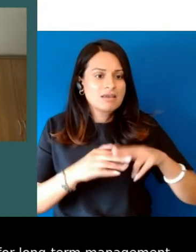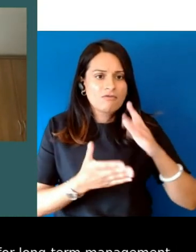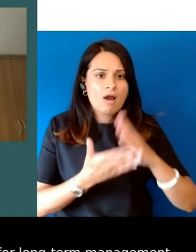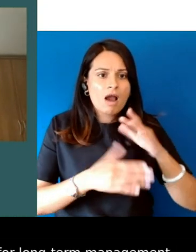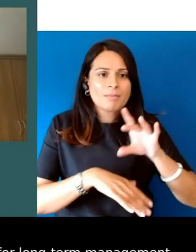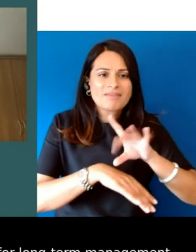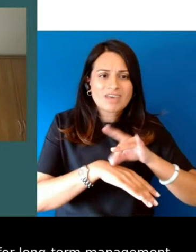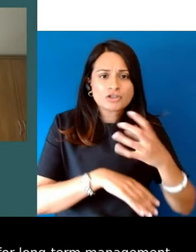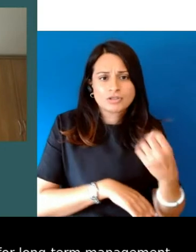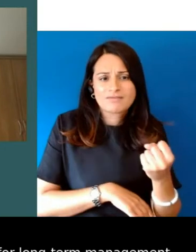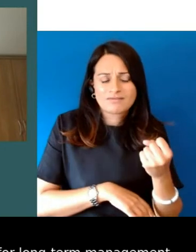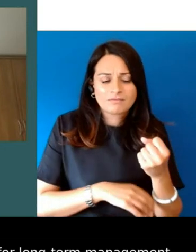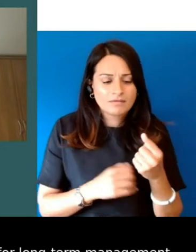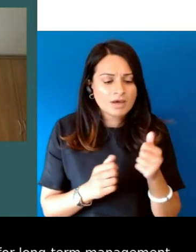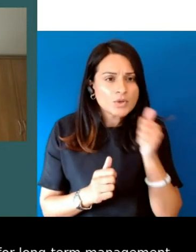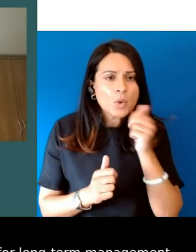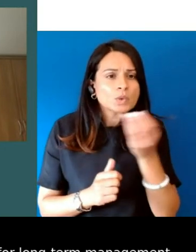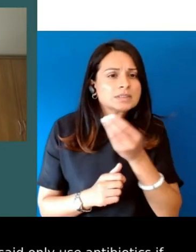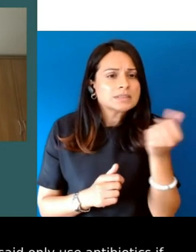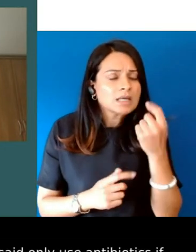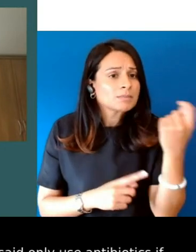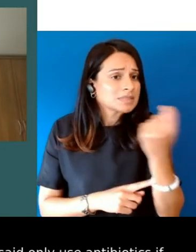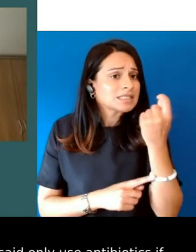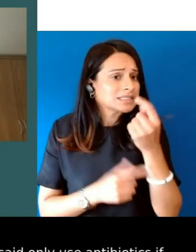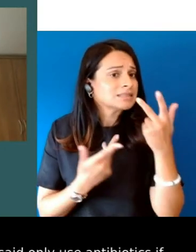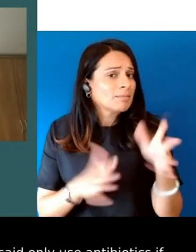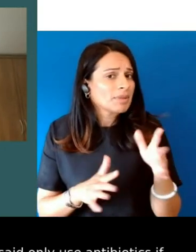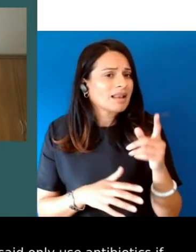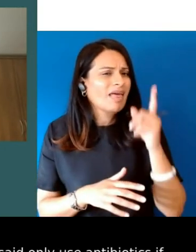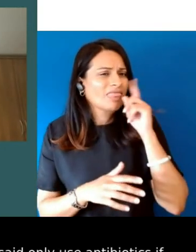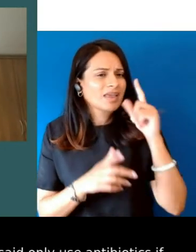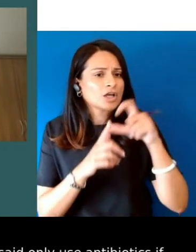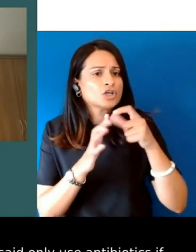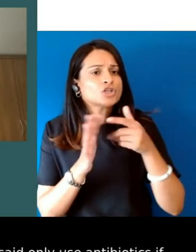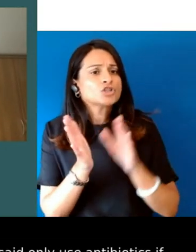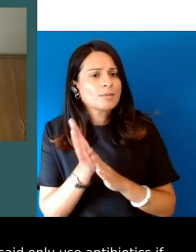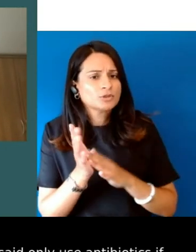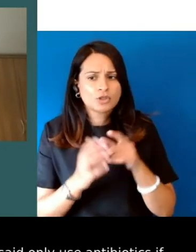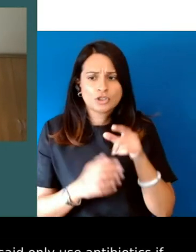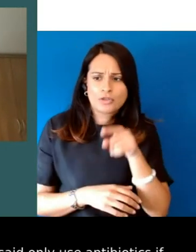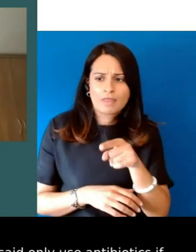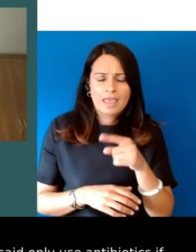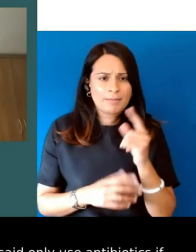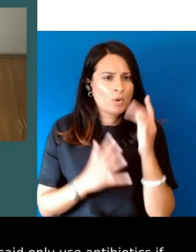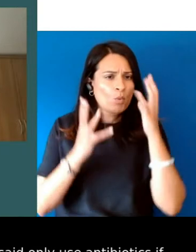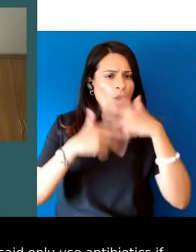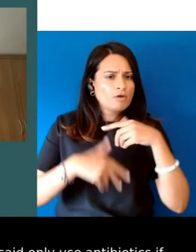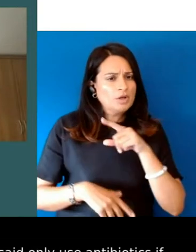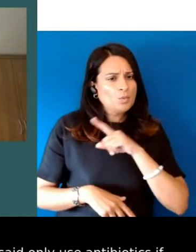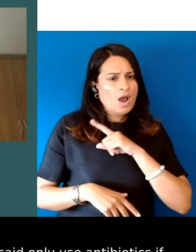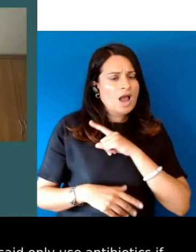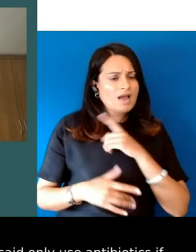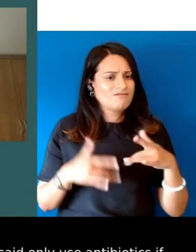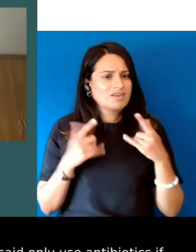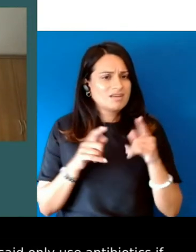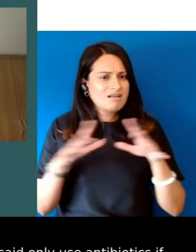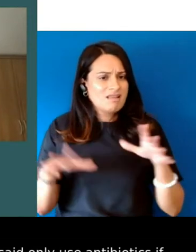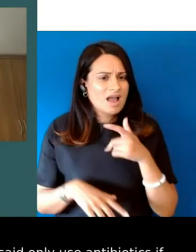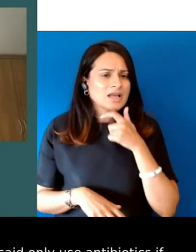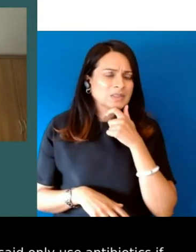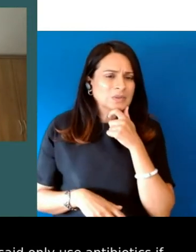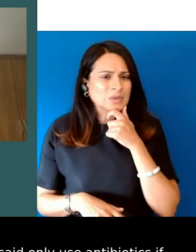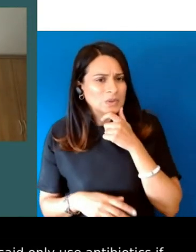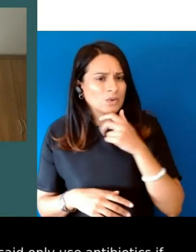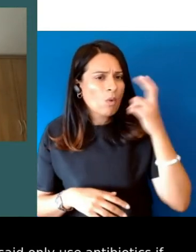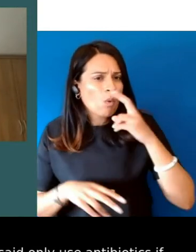i know people have had success with it but i think in dermatology it slightly worries us because we feel it's it's quite a an old-fashioned